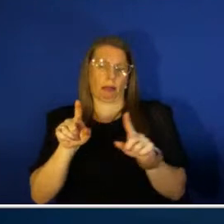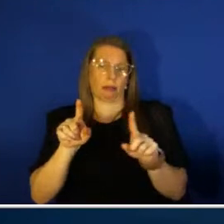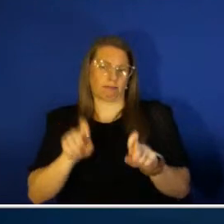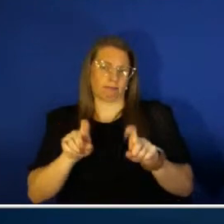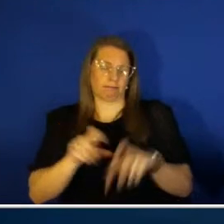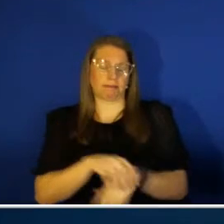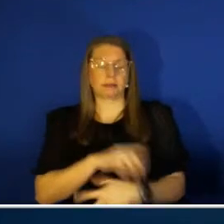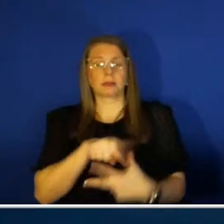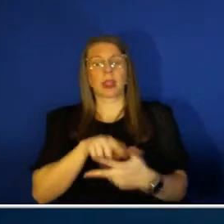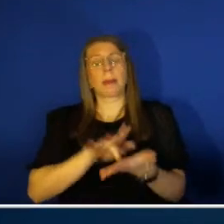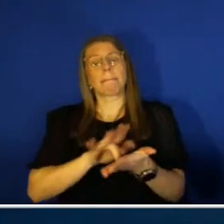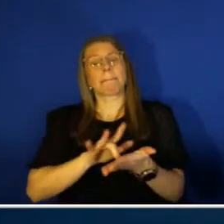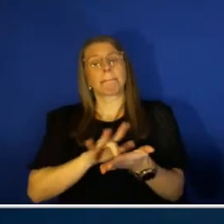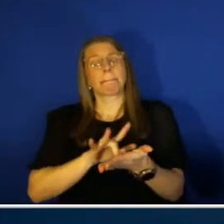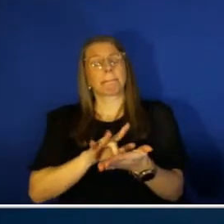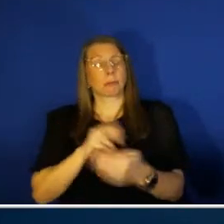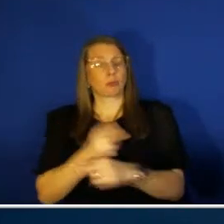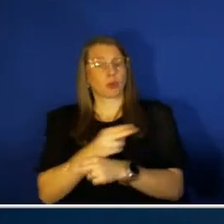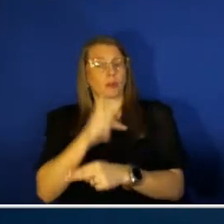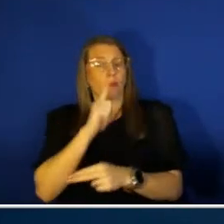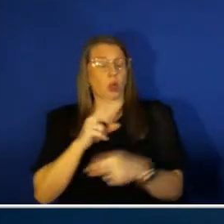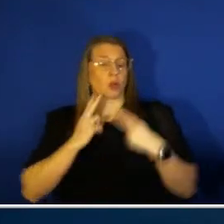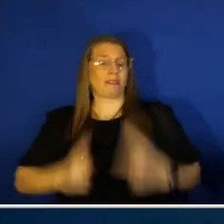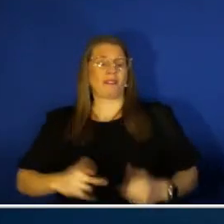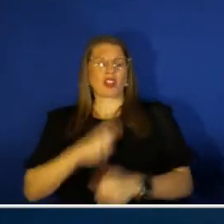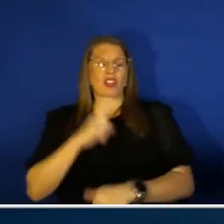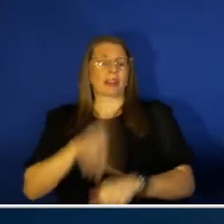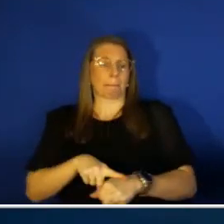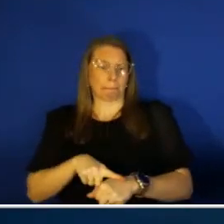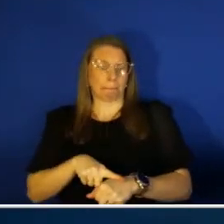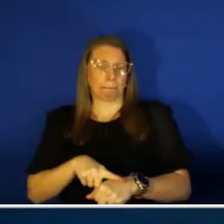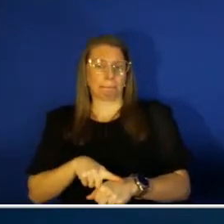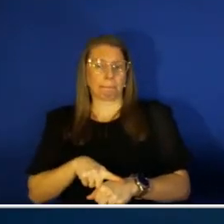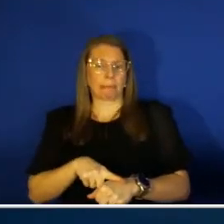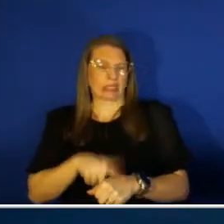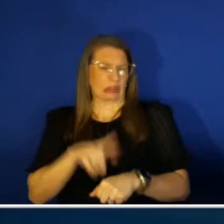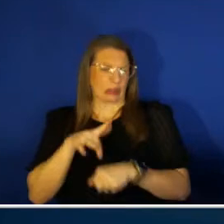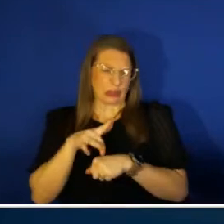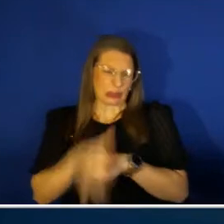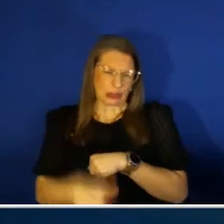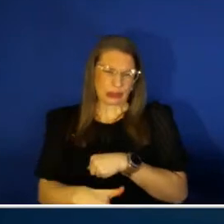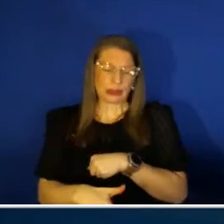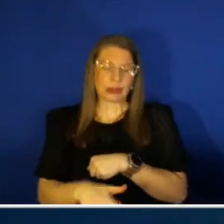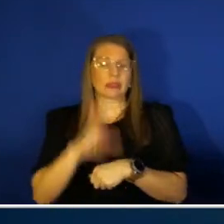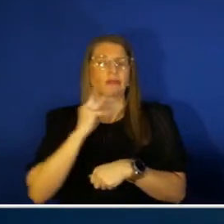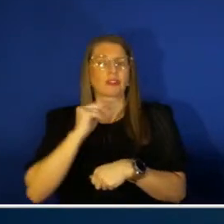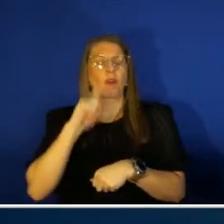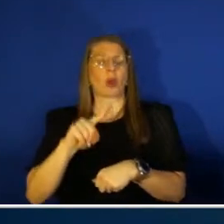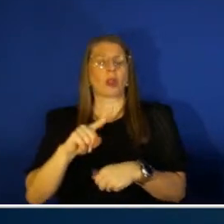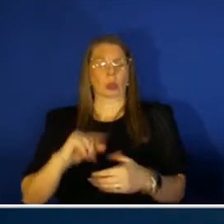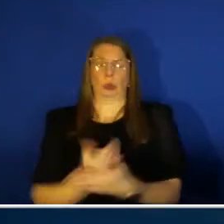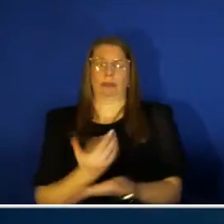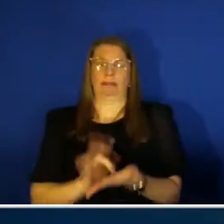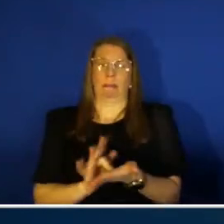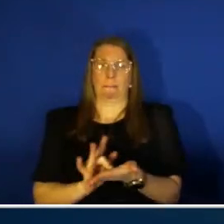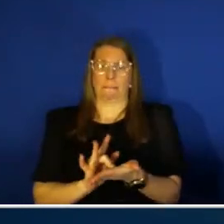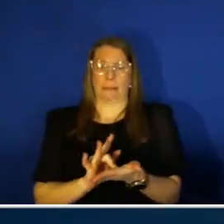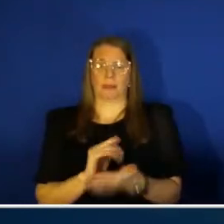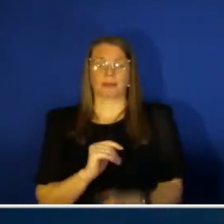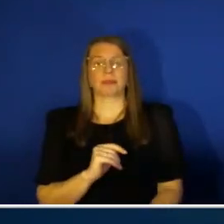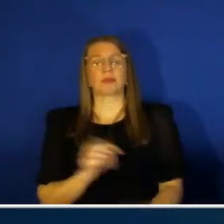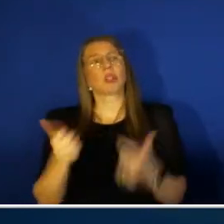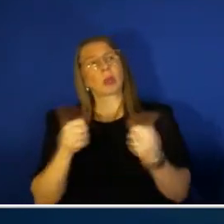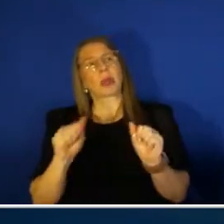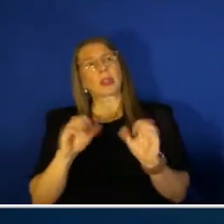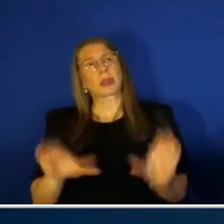being used in humans for the first time. So very, very, very early experience for a new drug. And what they're trying to do in the phase